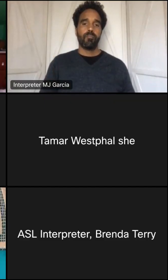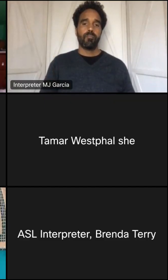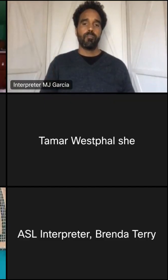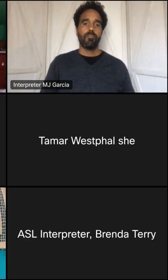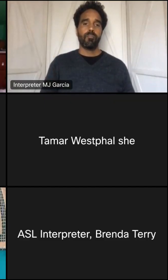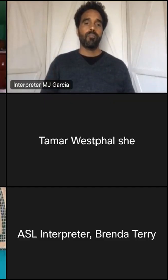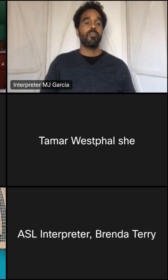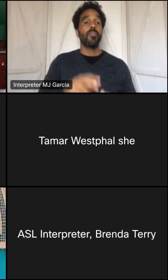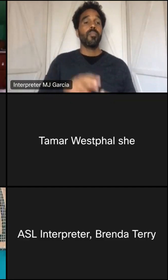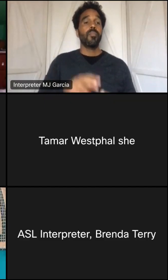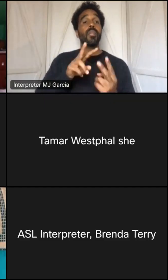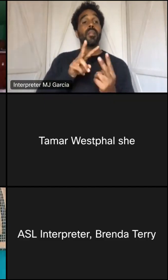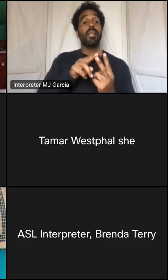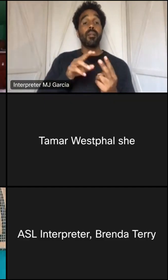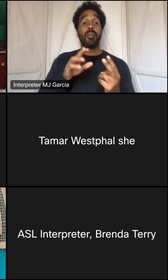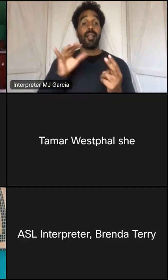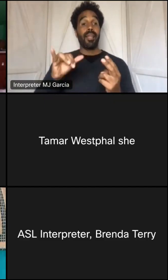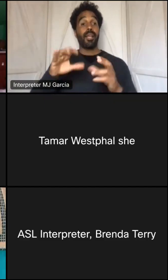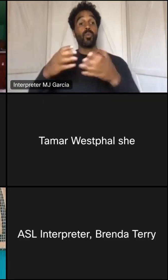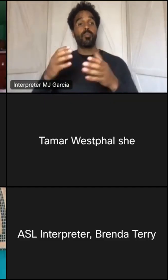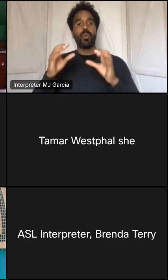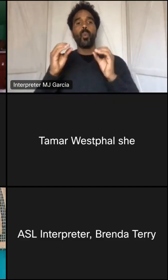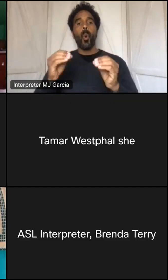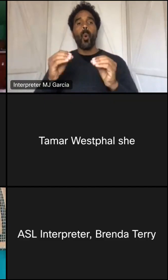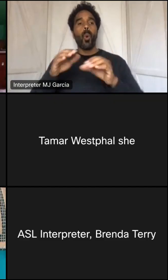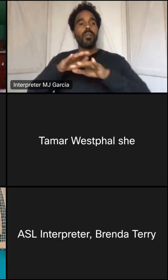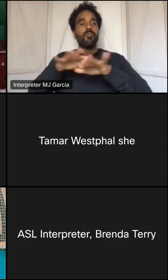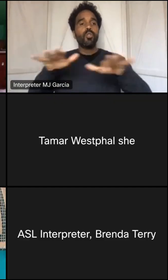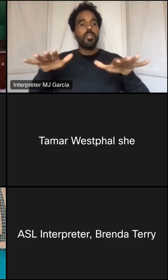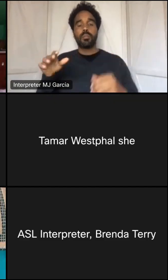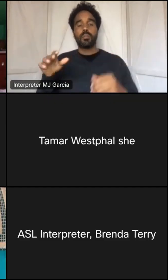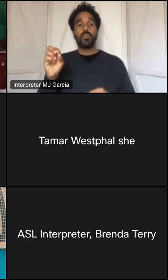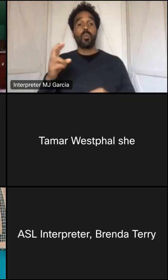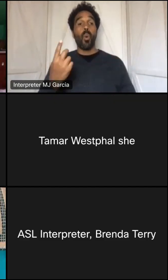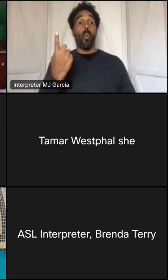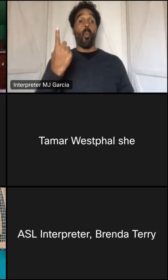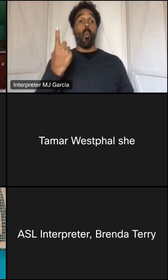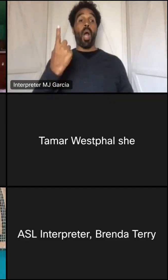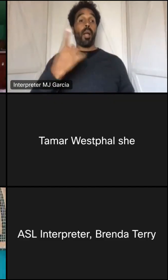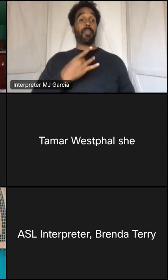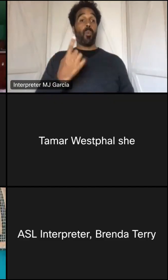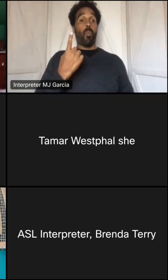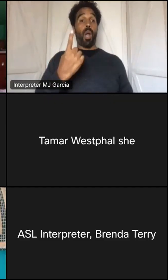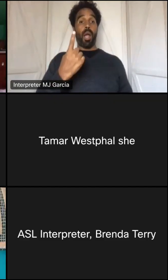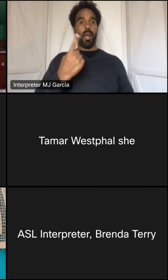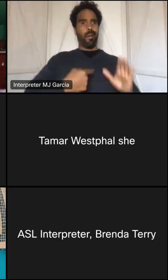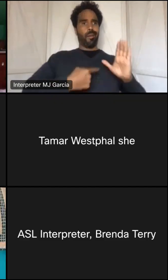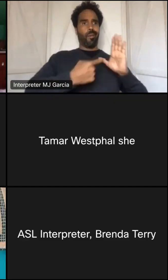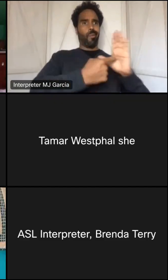there's either not diversity amongst the group, or there's one person that's asked to speak for an entire